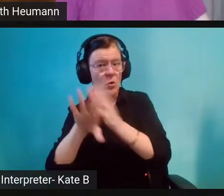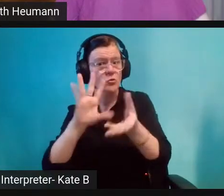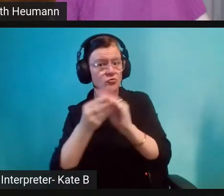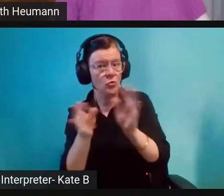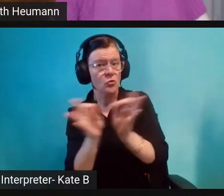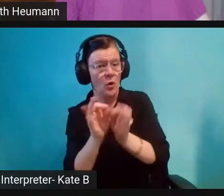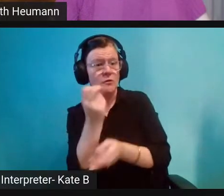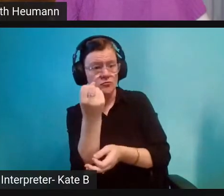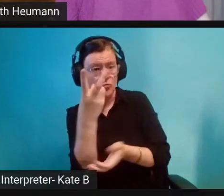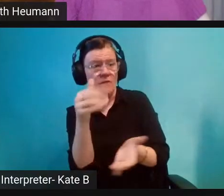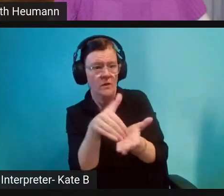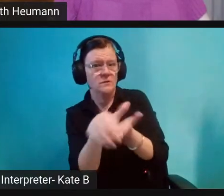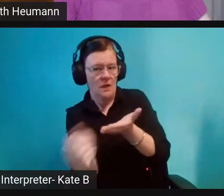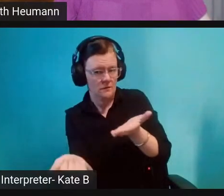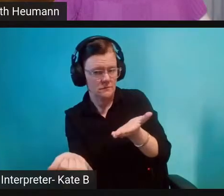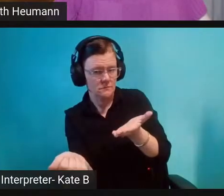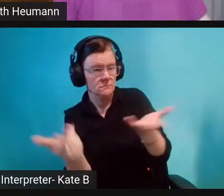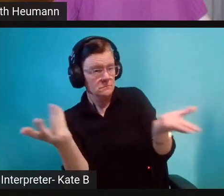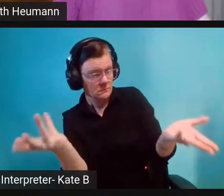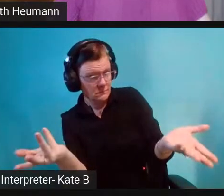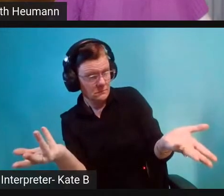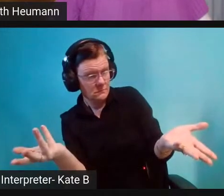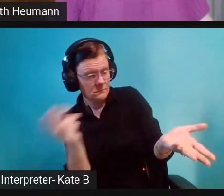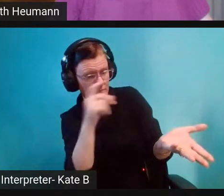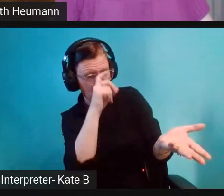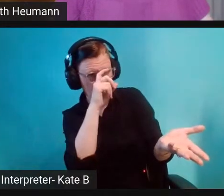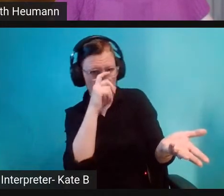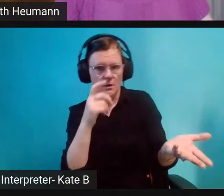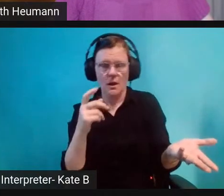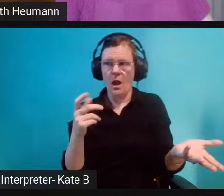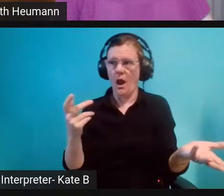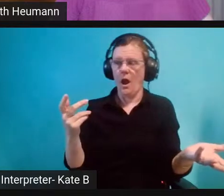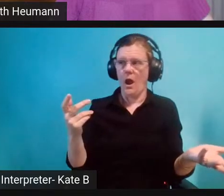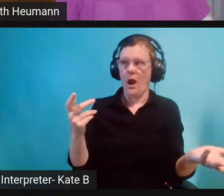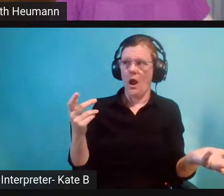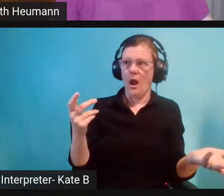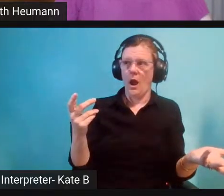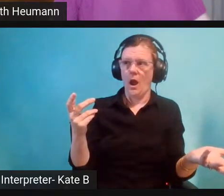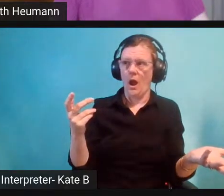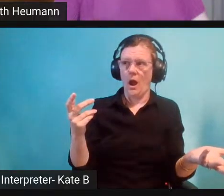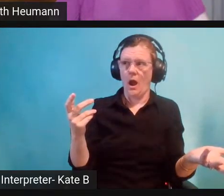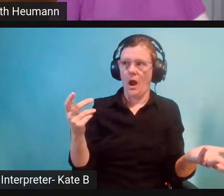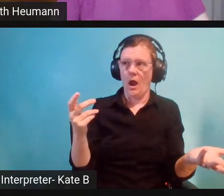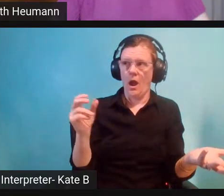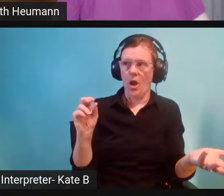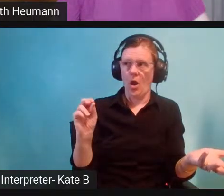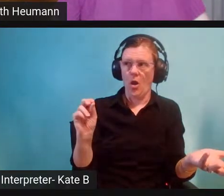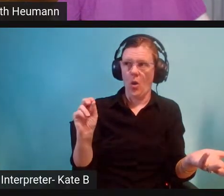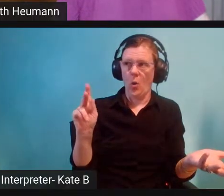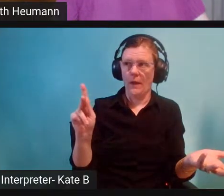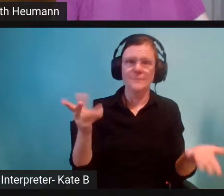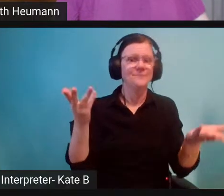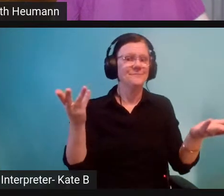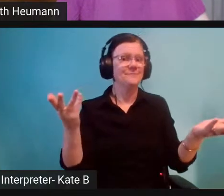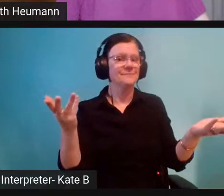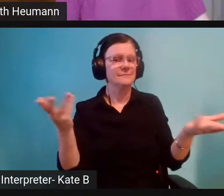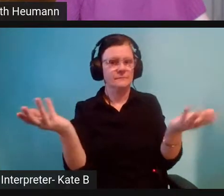for $12,000? What would you say? Well, of course, he had to say it would be okay. But I think it's,